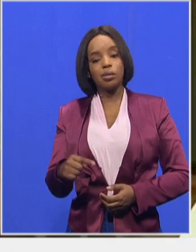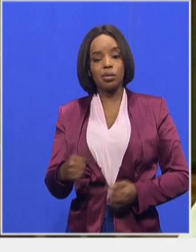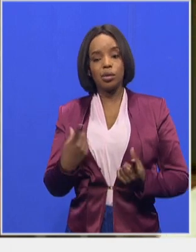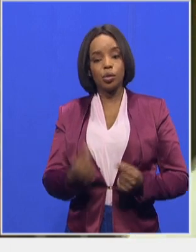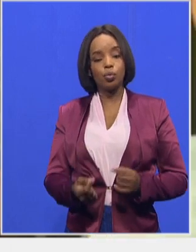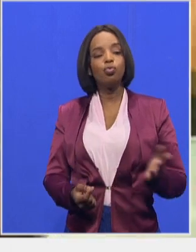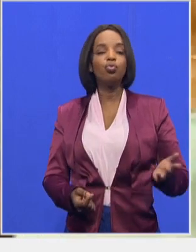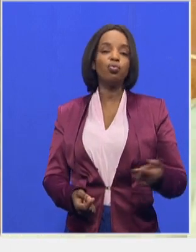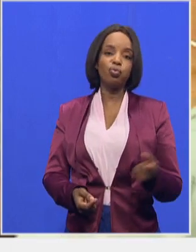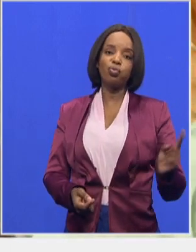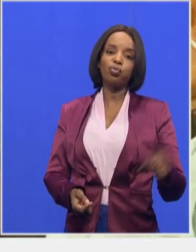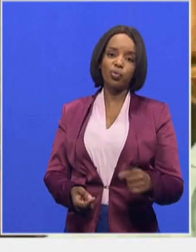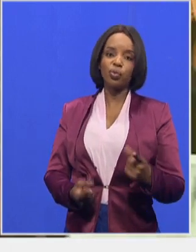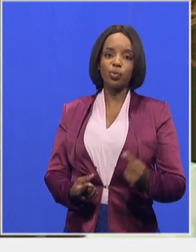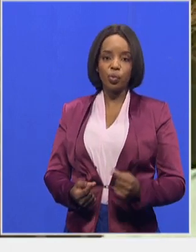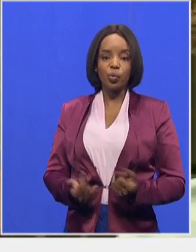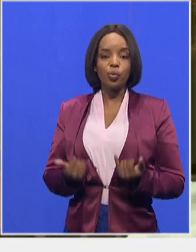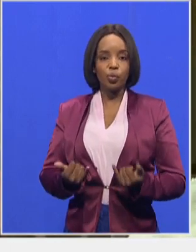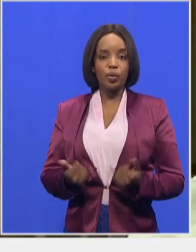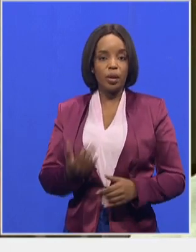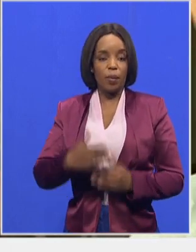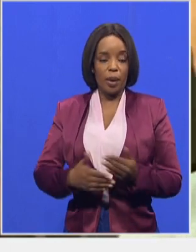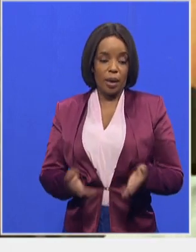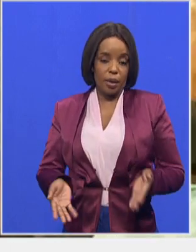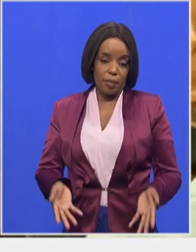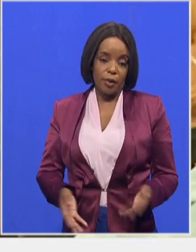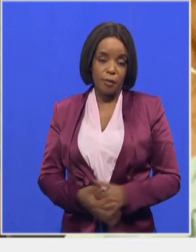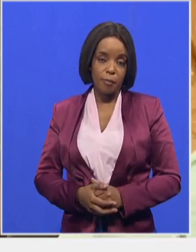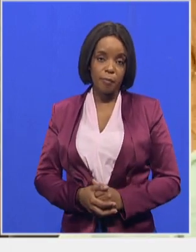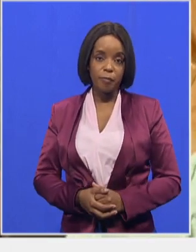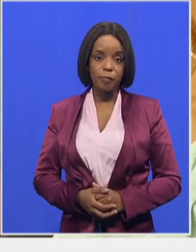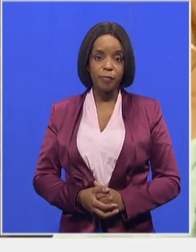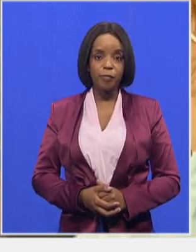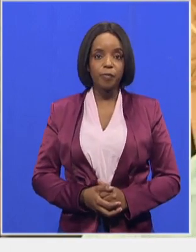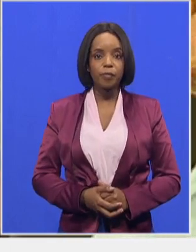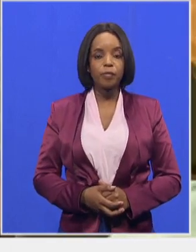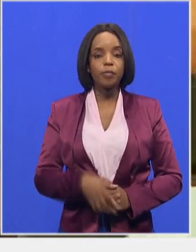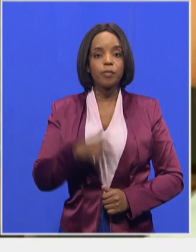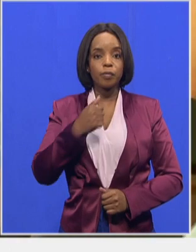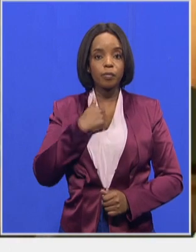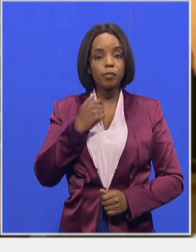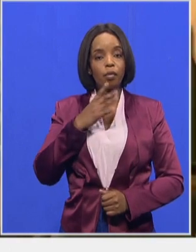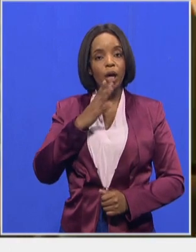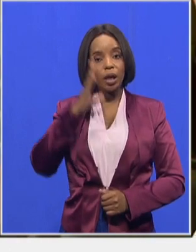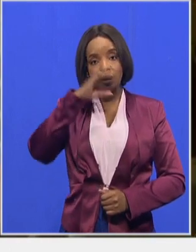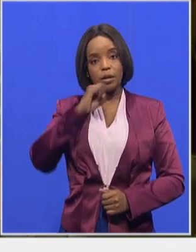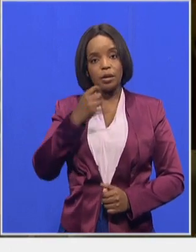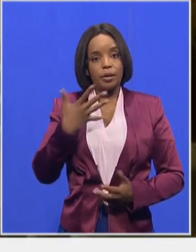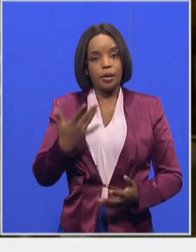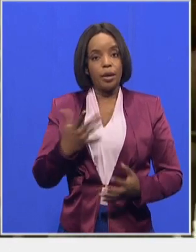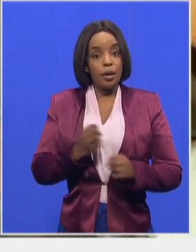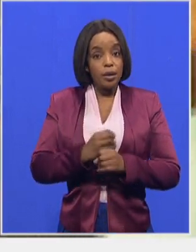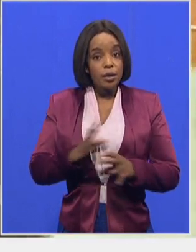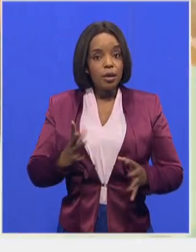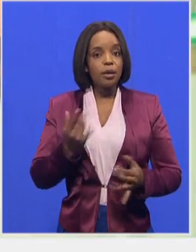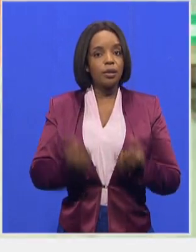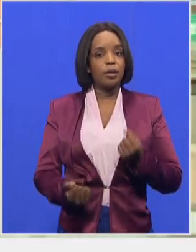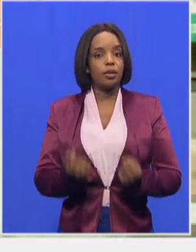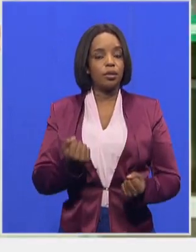today. Well, Ntando, I suppose once court resumes, we'll find out where exactly those